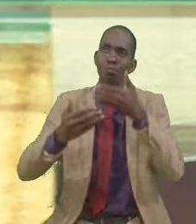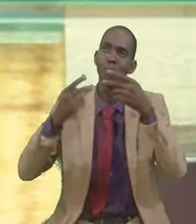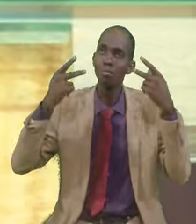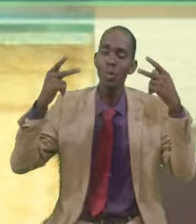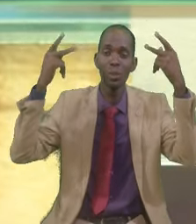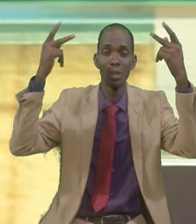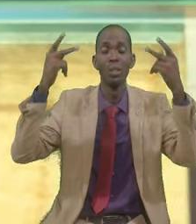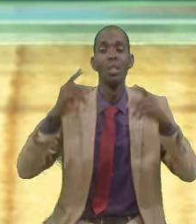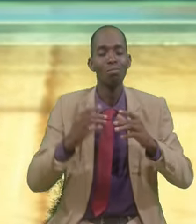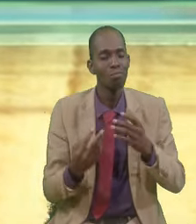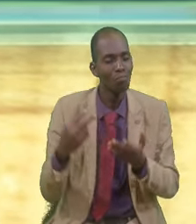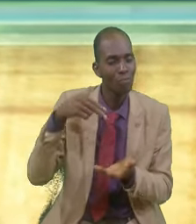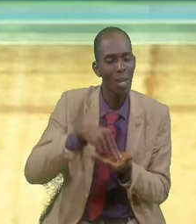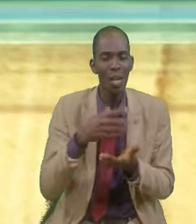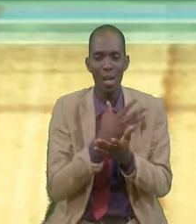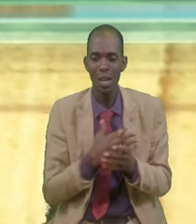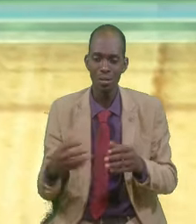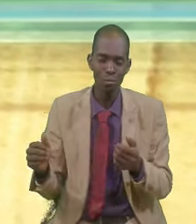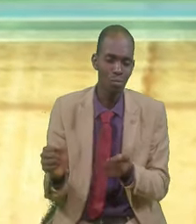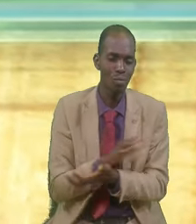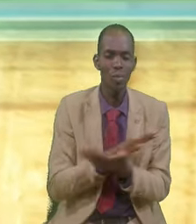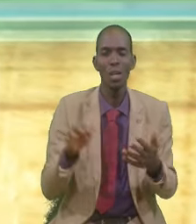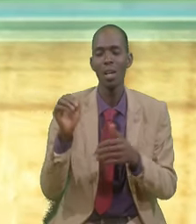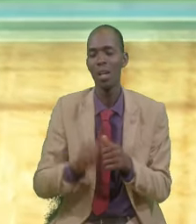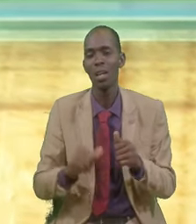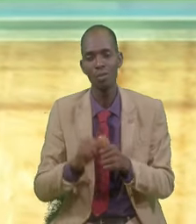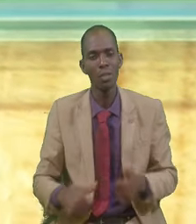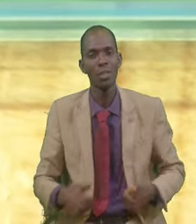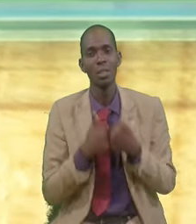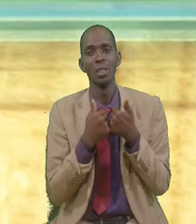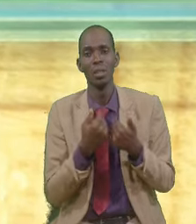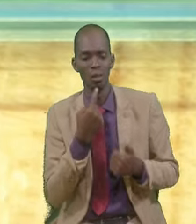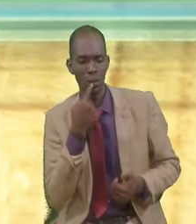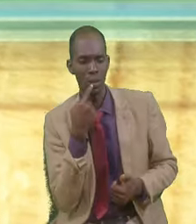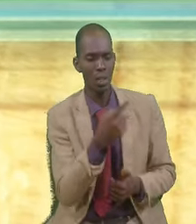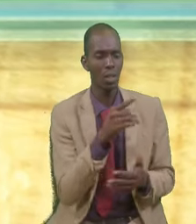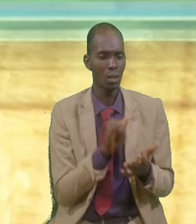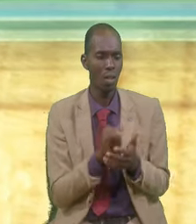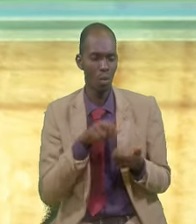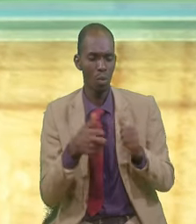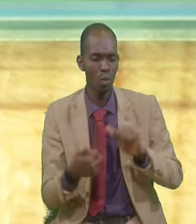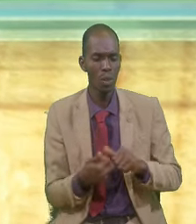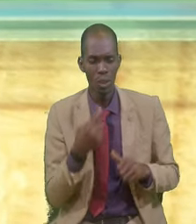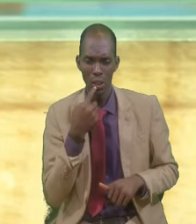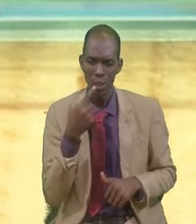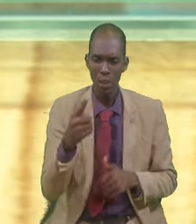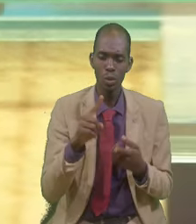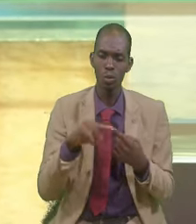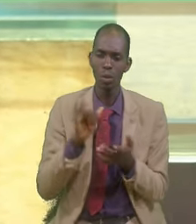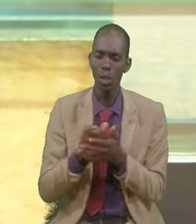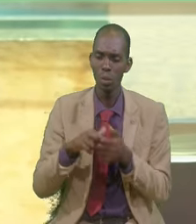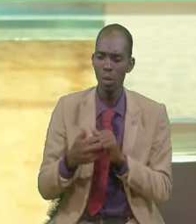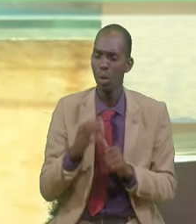the mountain. Say to that mountain. Say to that mountain. Say to that mountain, be